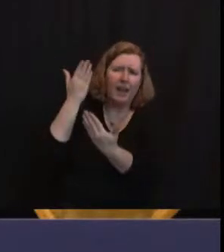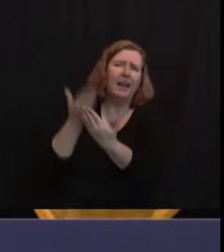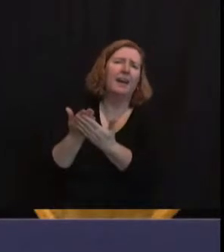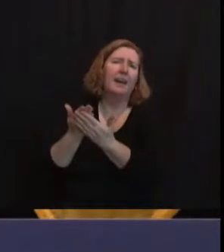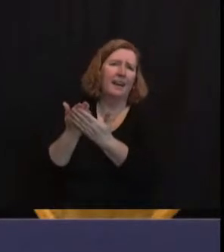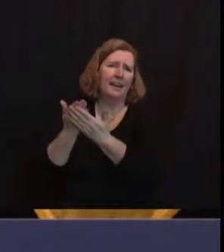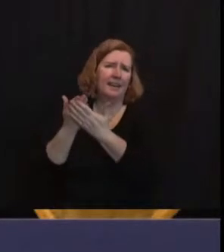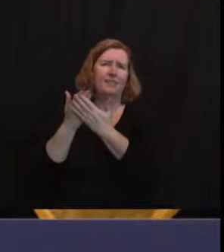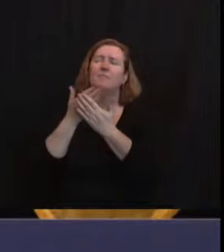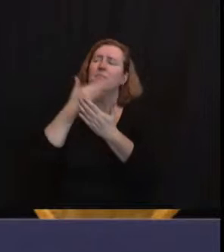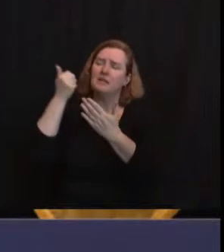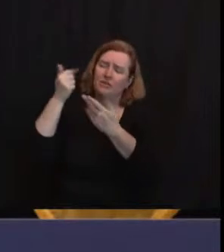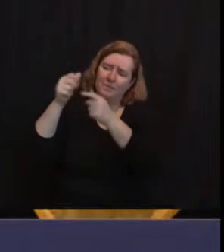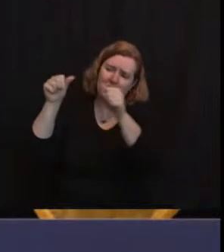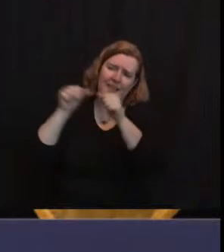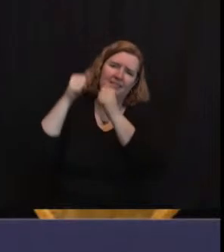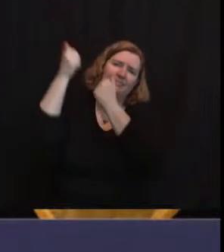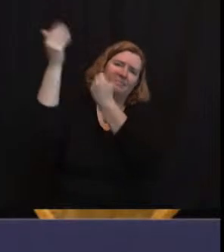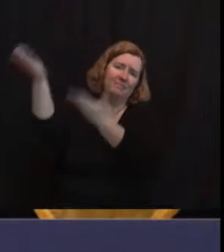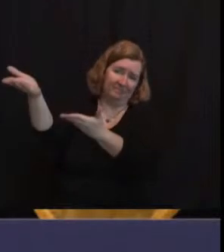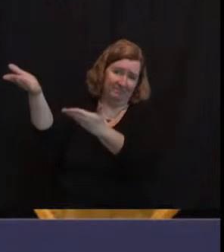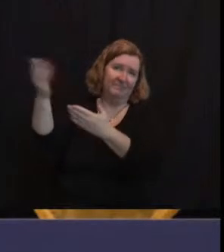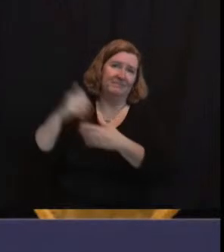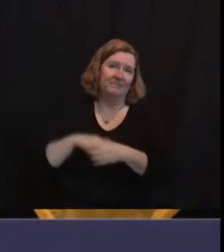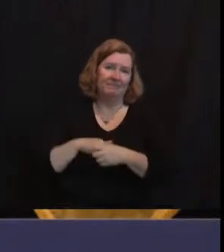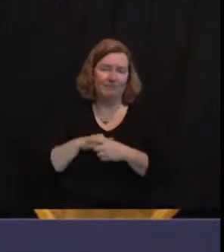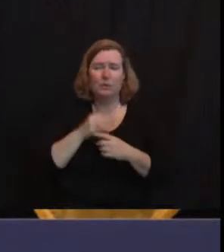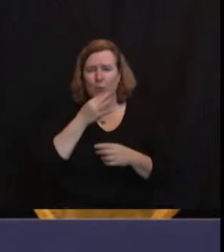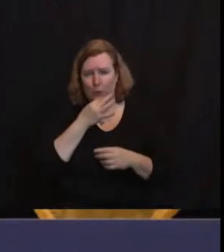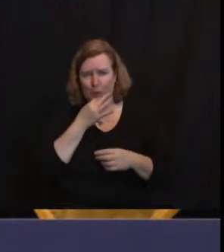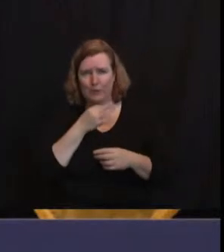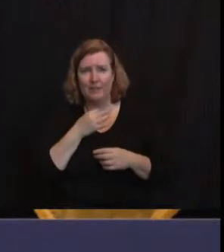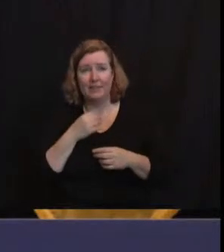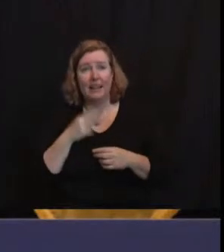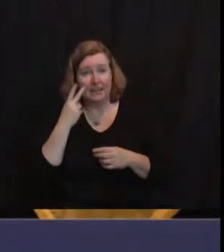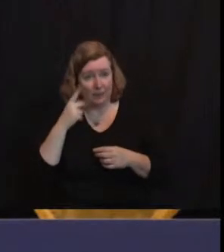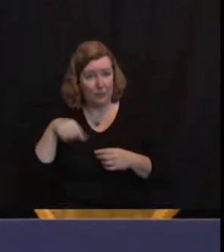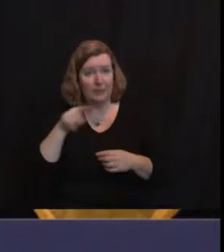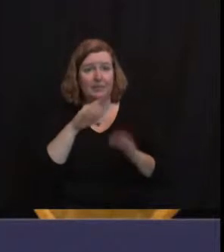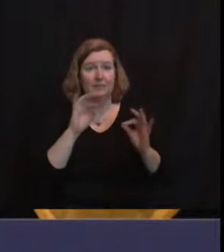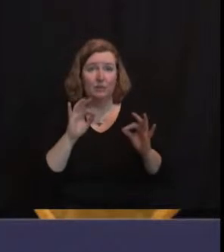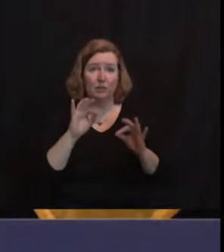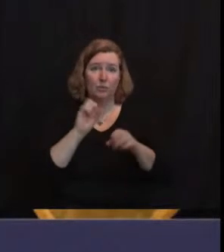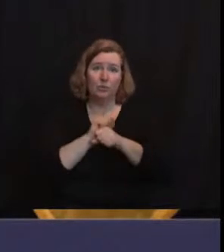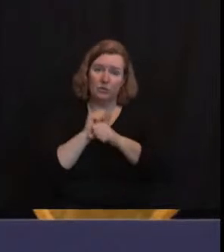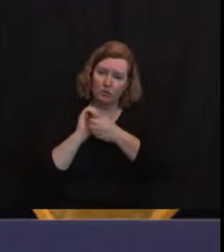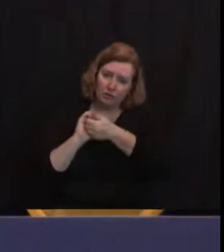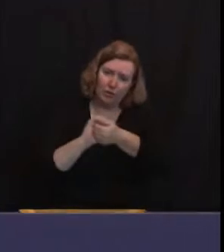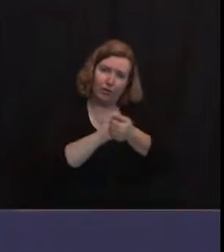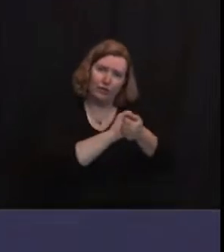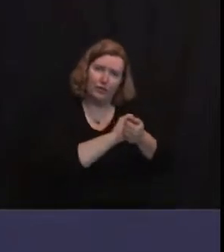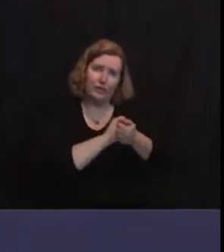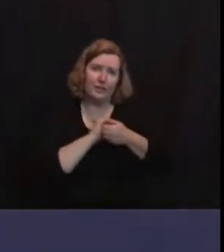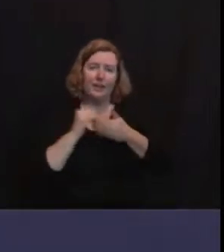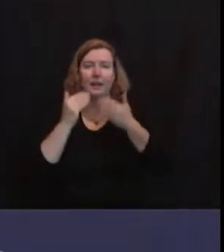place sooner than we all think, assuming we all continue to row and work together. Thank you, folks. Blessing.